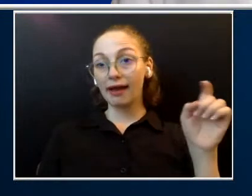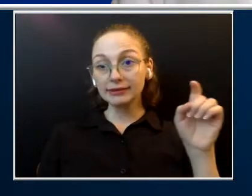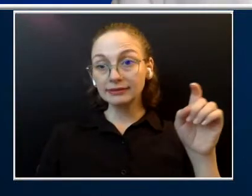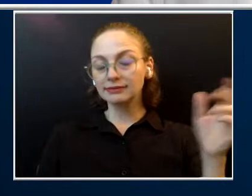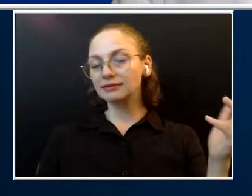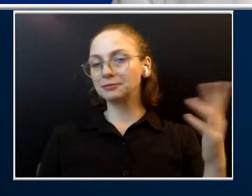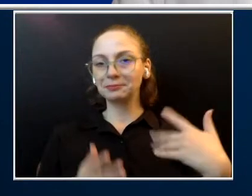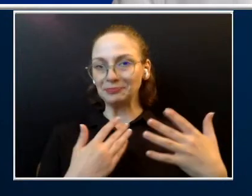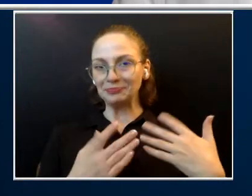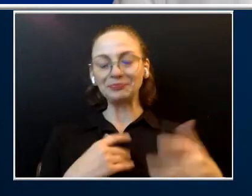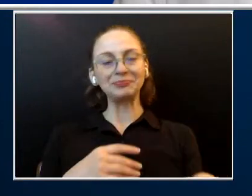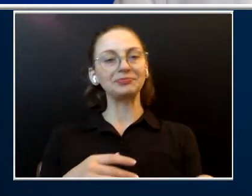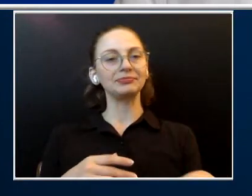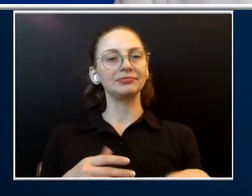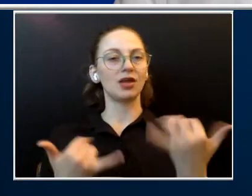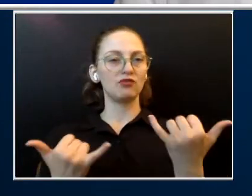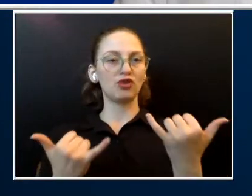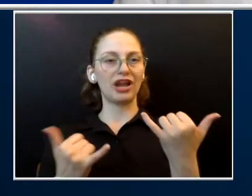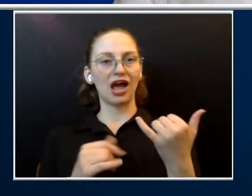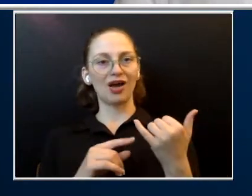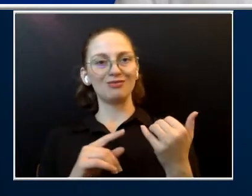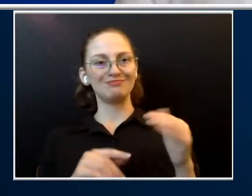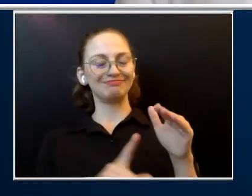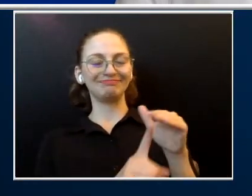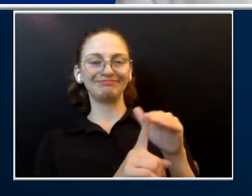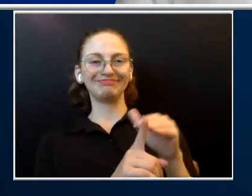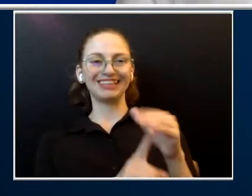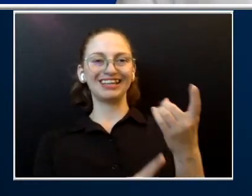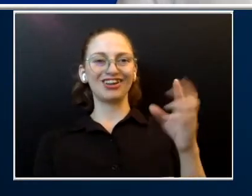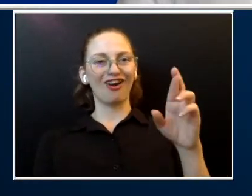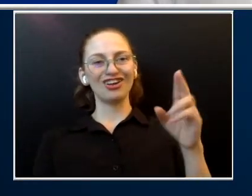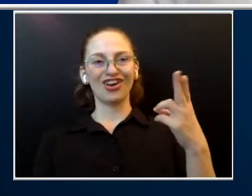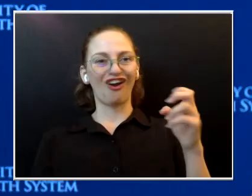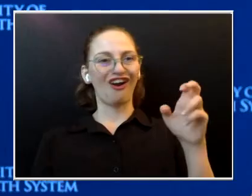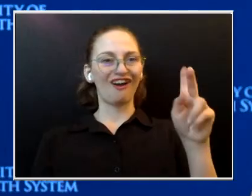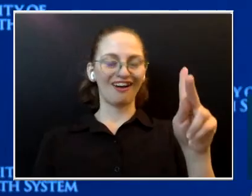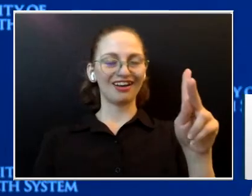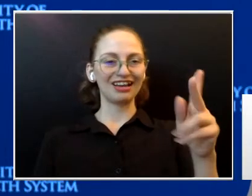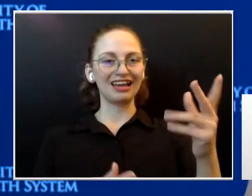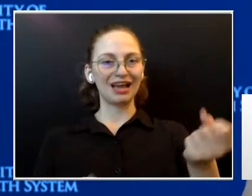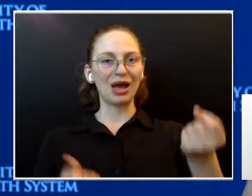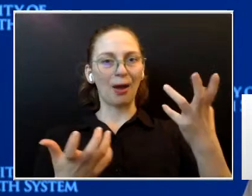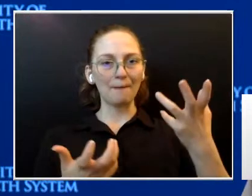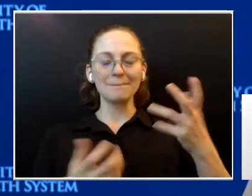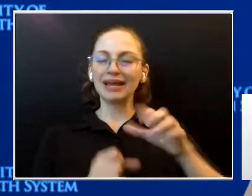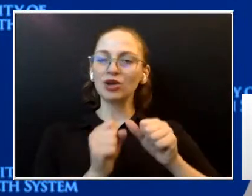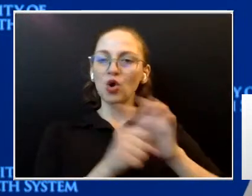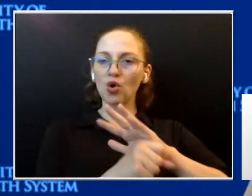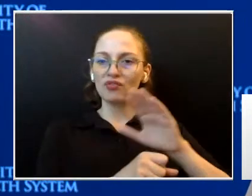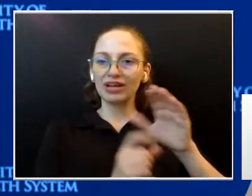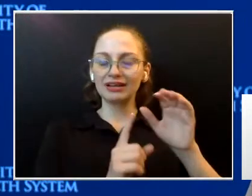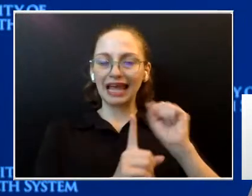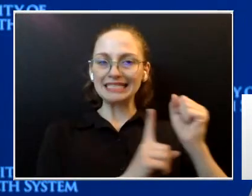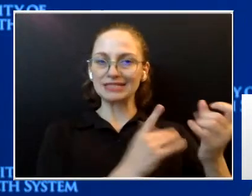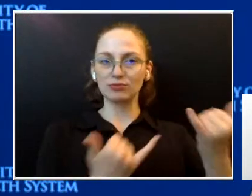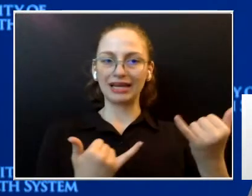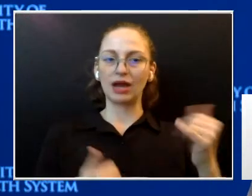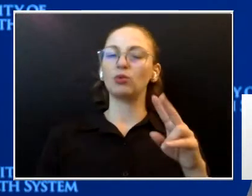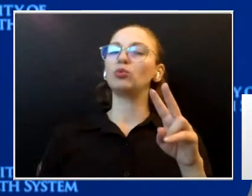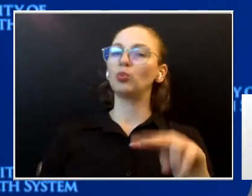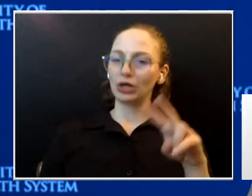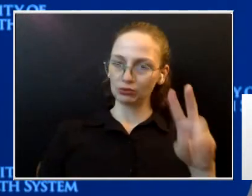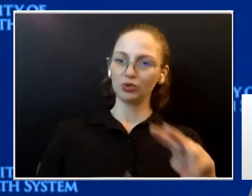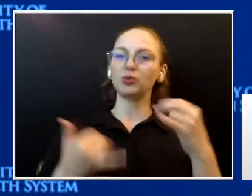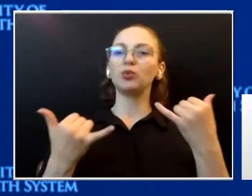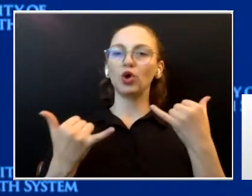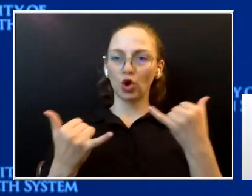Hawk. Hawkeye, COVID numbers for the week. 22 active cases, Steve. So they have climbed a little bit for the last